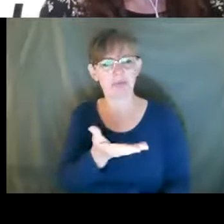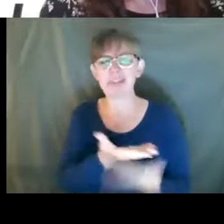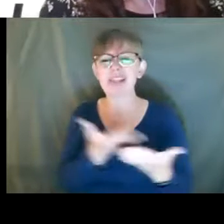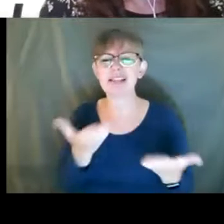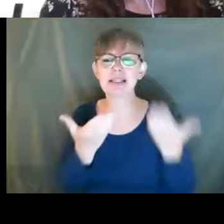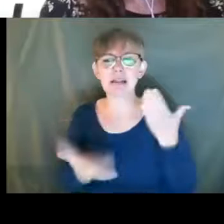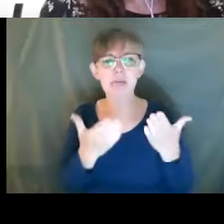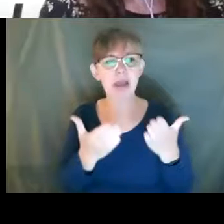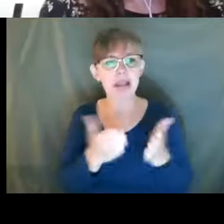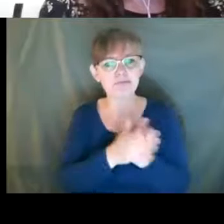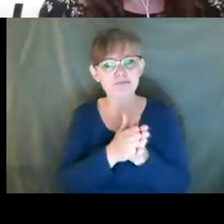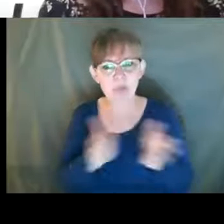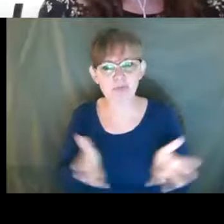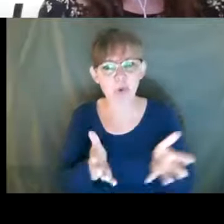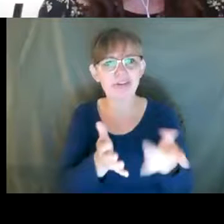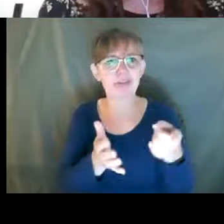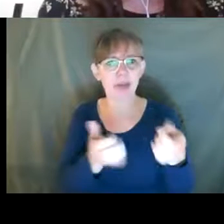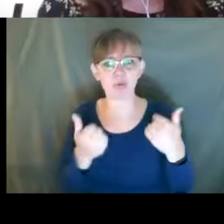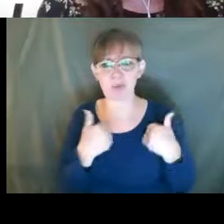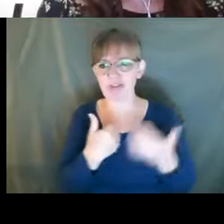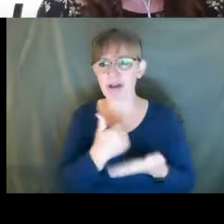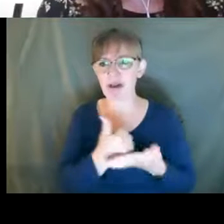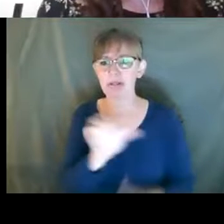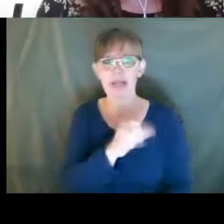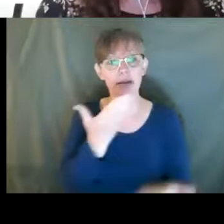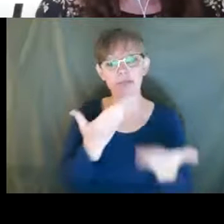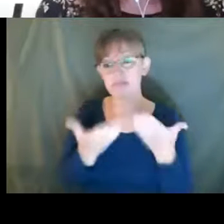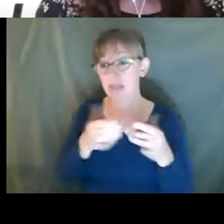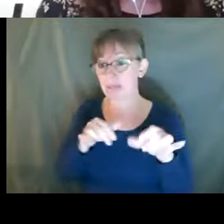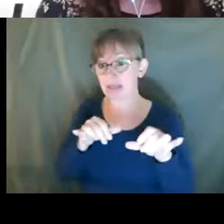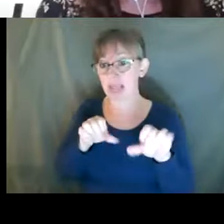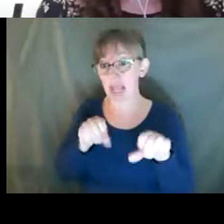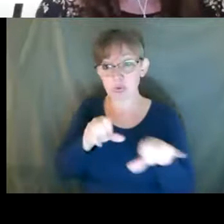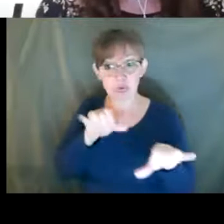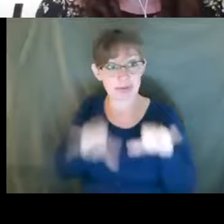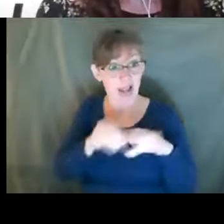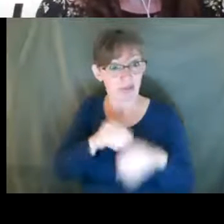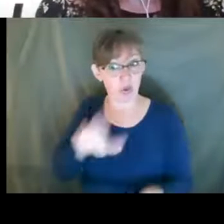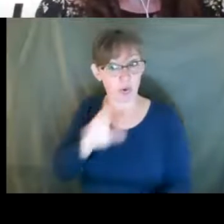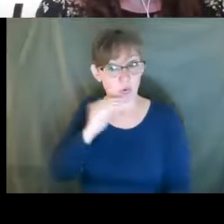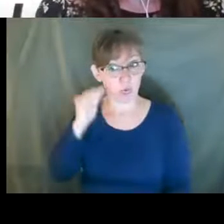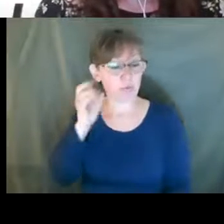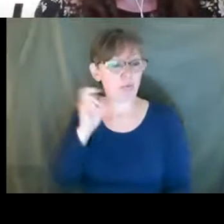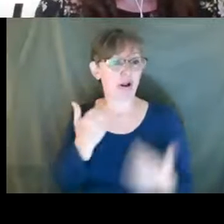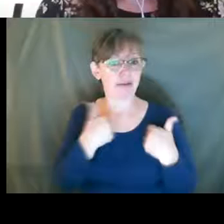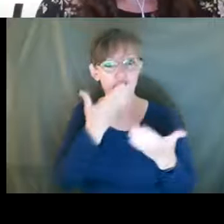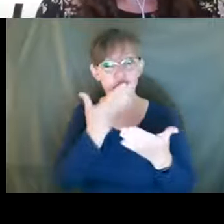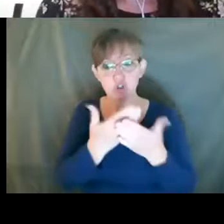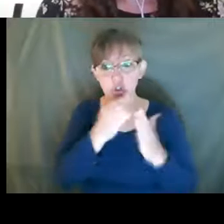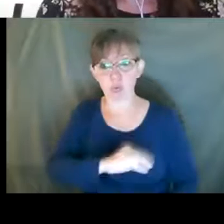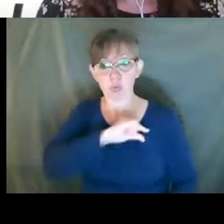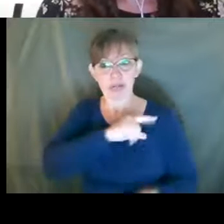get help, like staying in their home or having quality time with their grandchildren, whatever it may